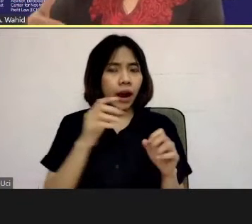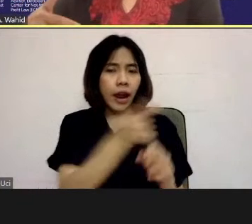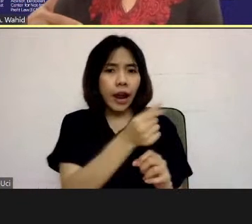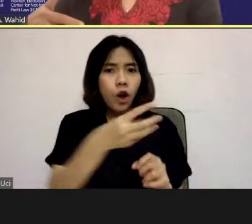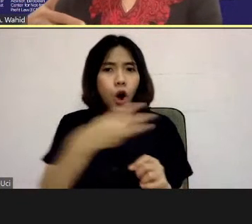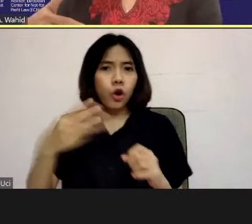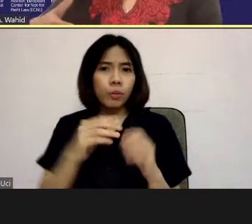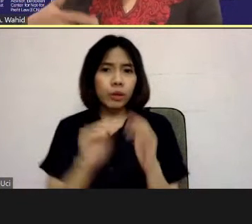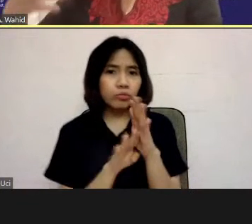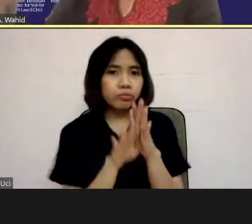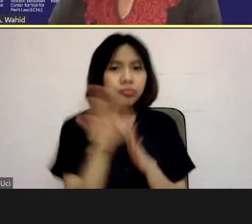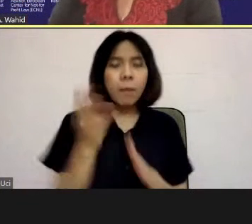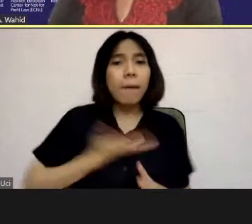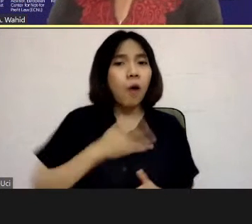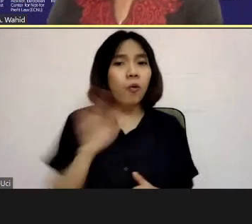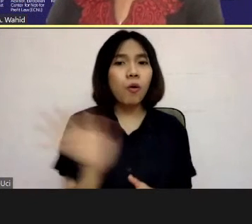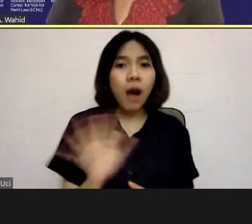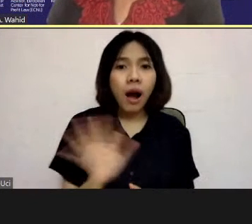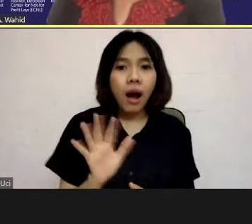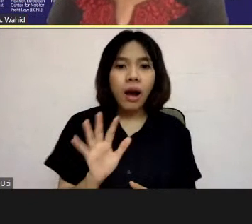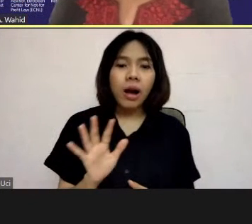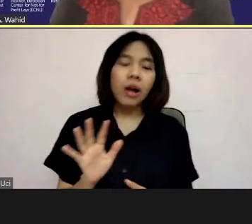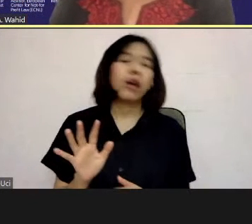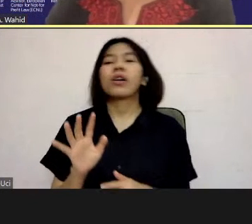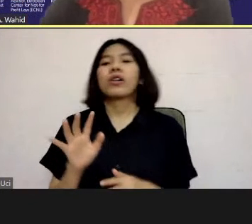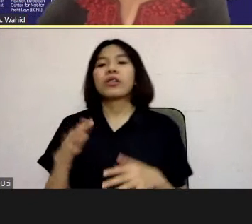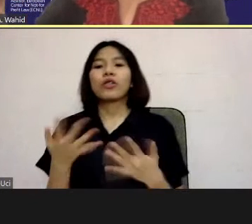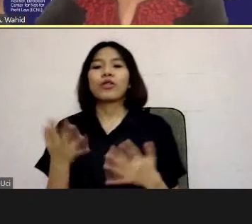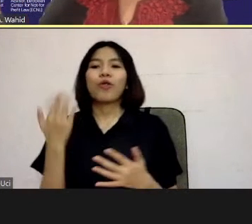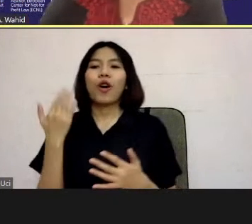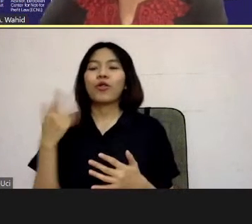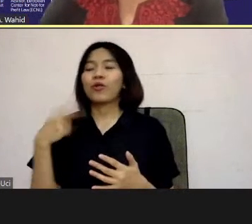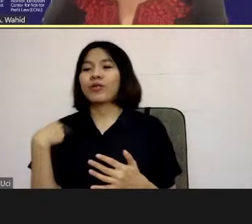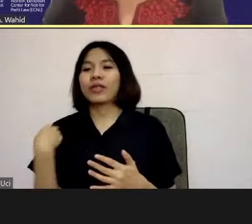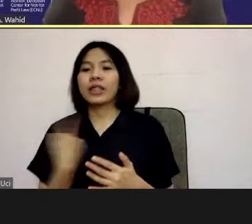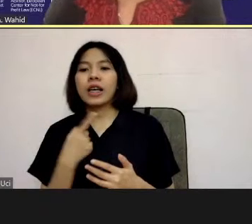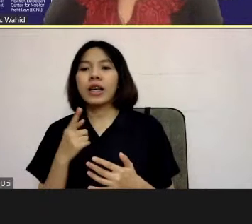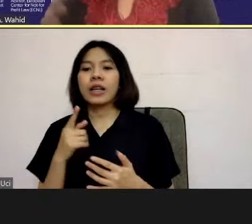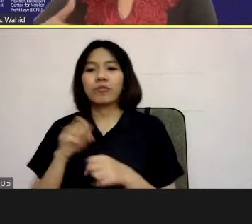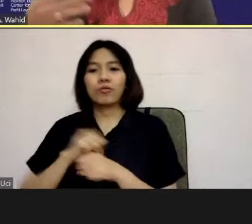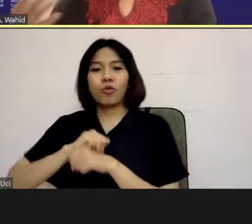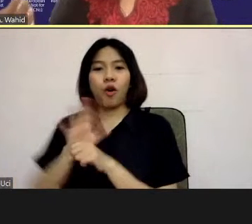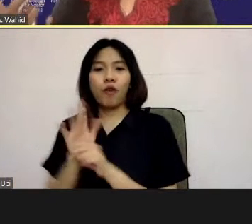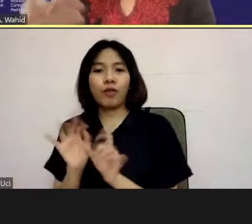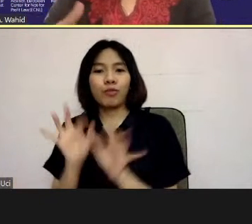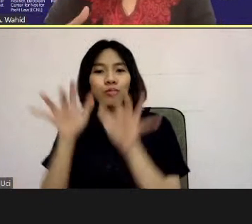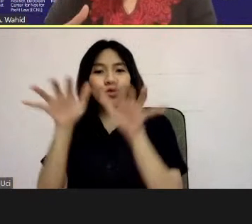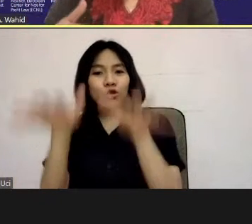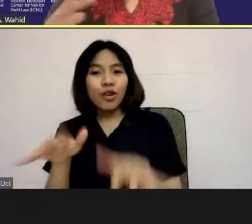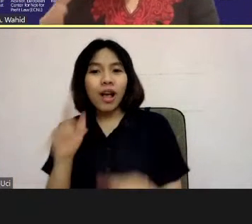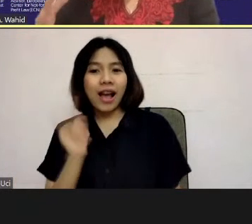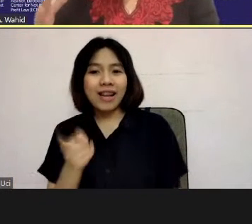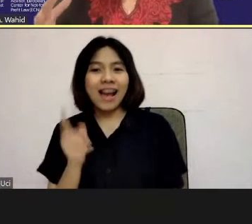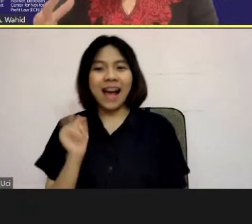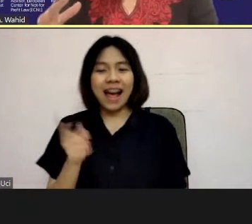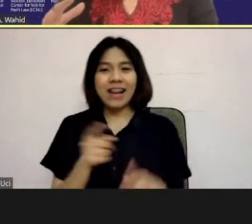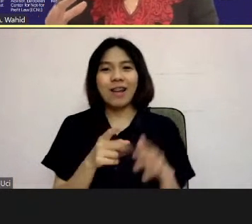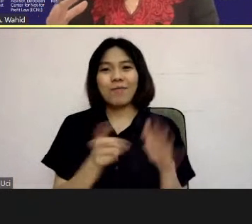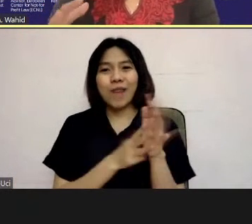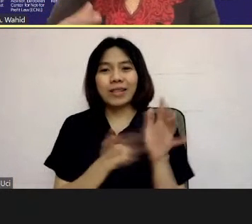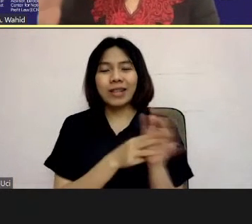economic growth or anti-growth? And at that time, on that circumstance, when we're facing the COVID